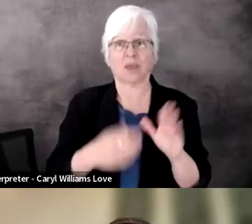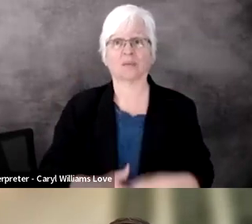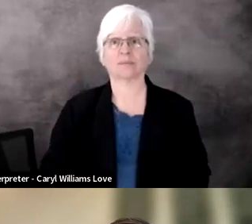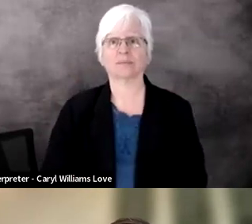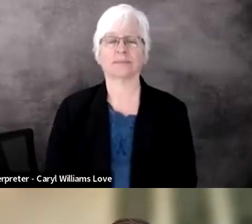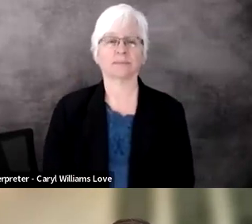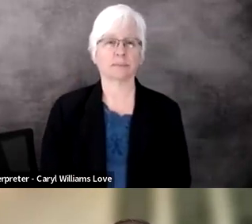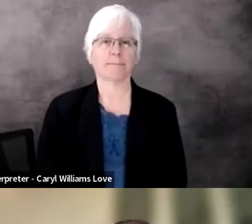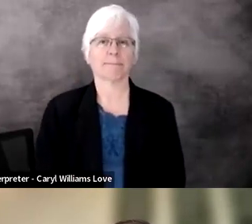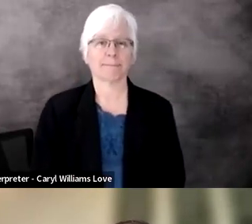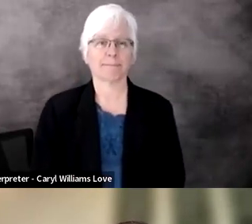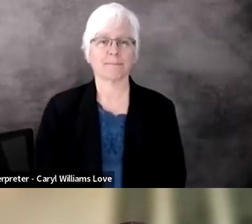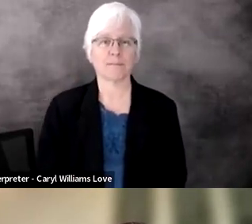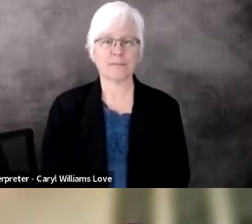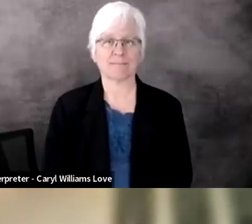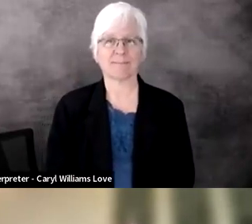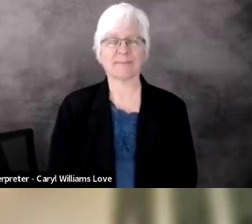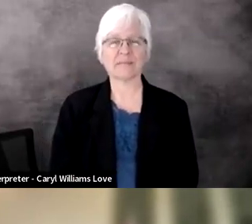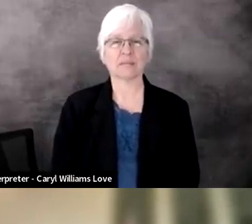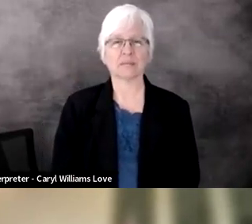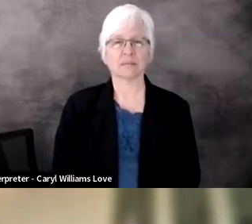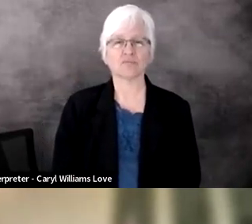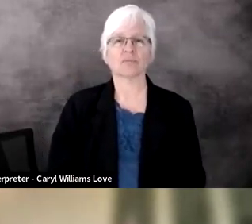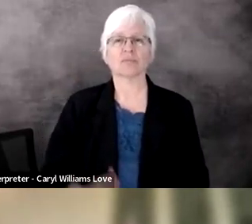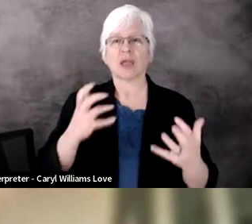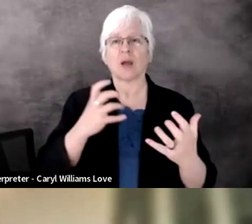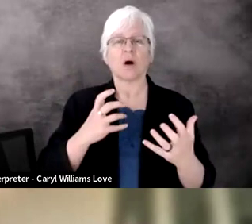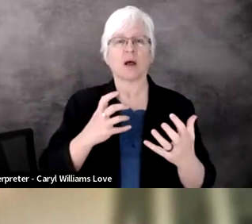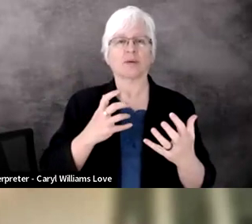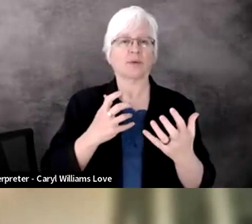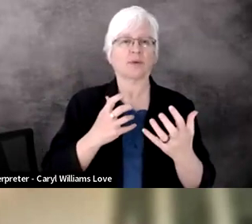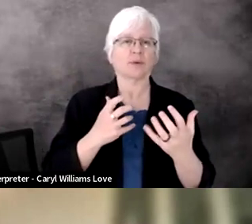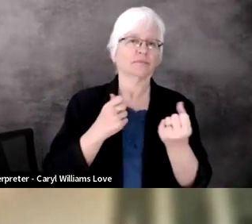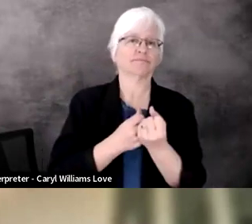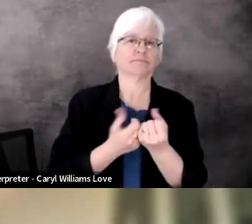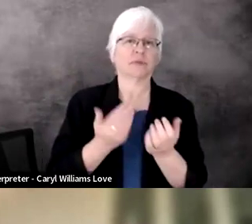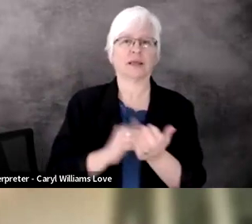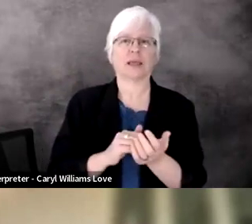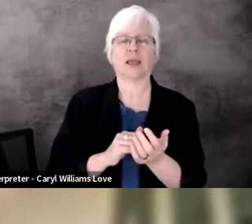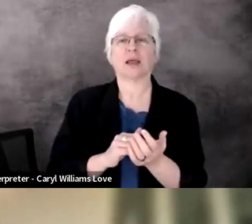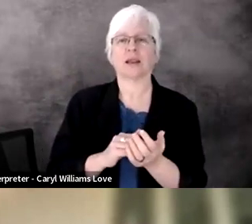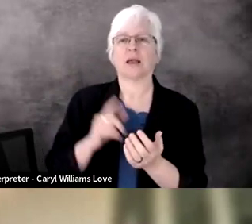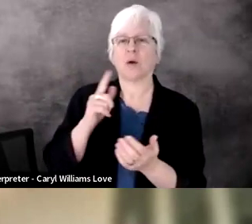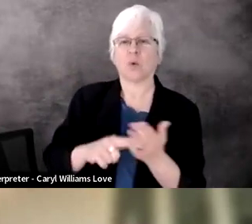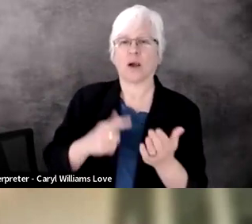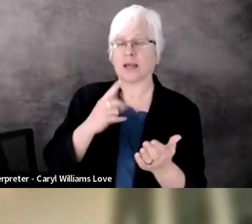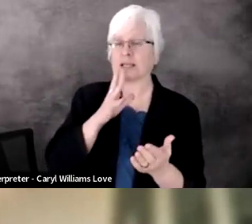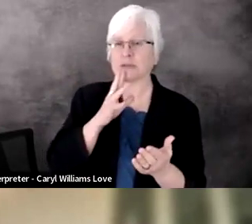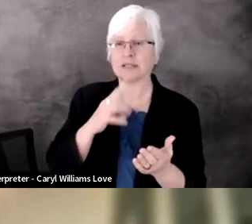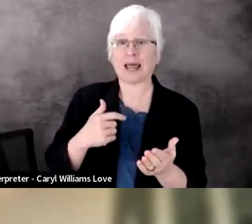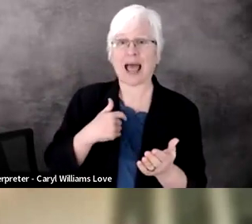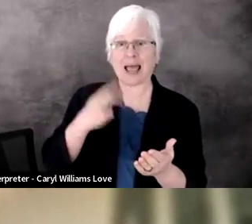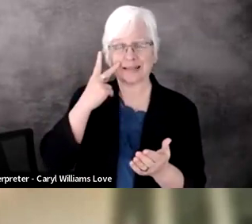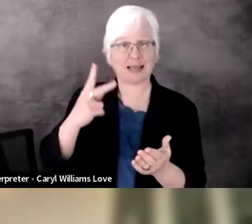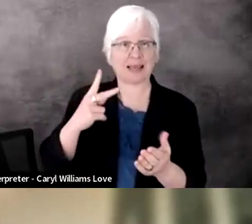All right. I just want to say echo again what Alicia and Representative Orwell said. Thank you so much. I'm getting notes in my chat here from